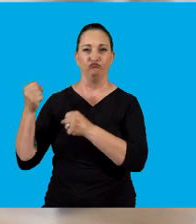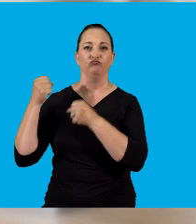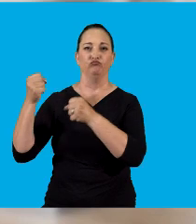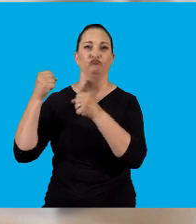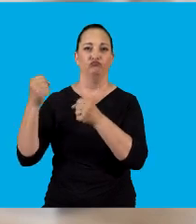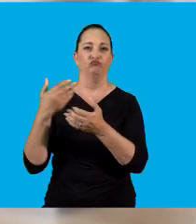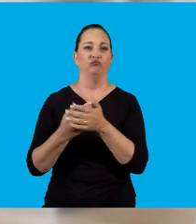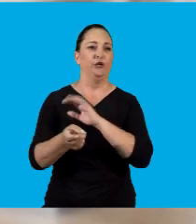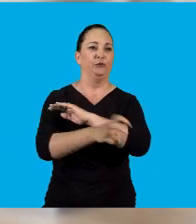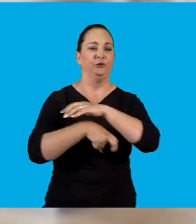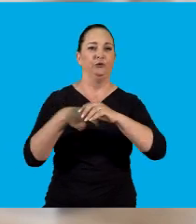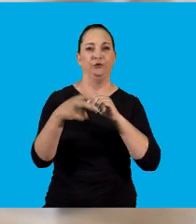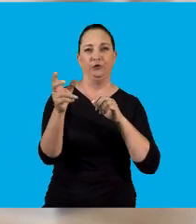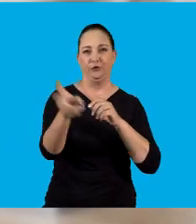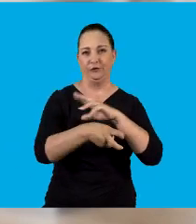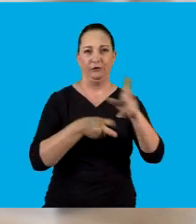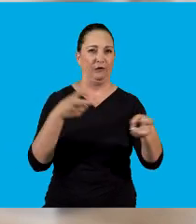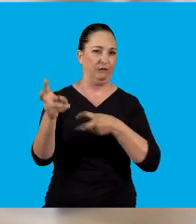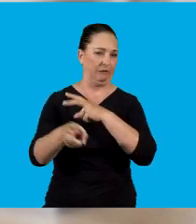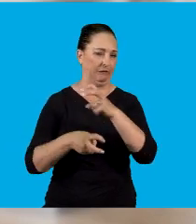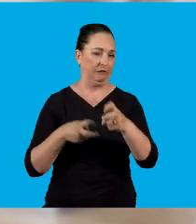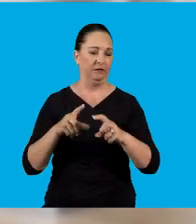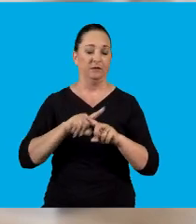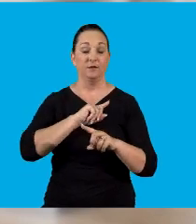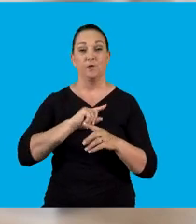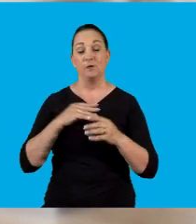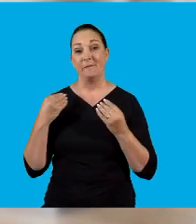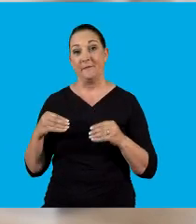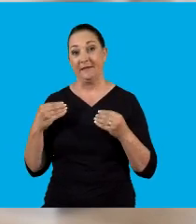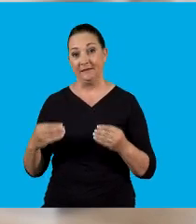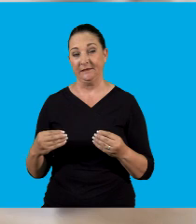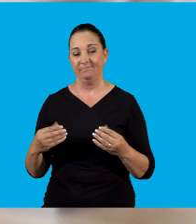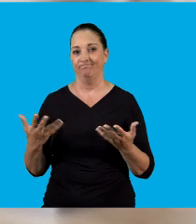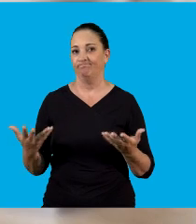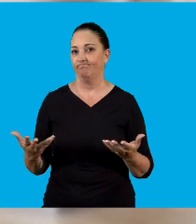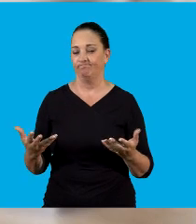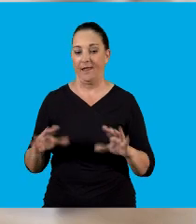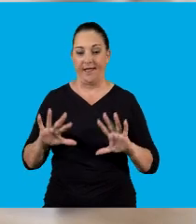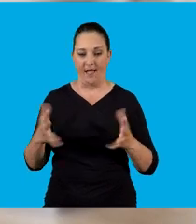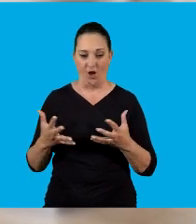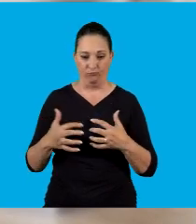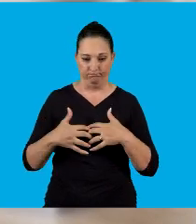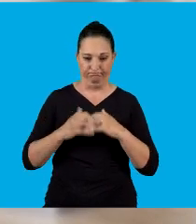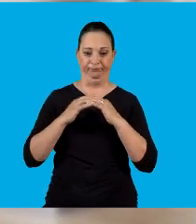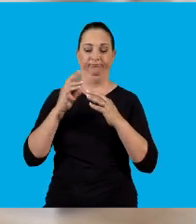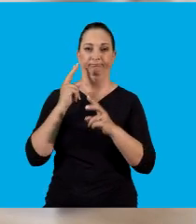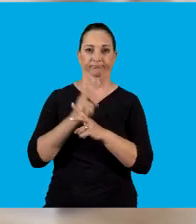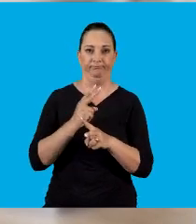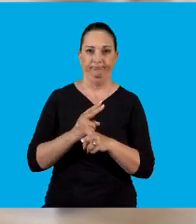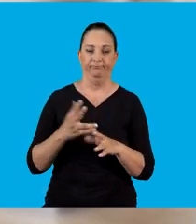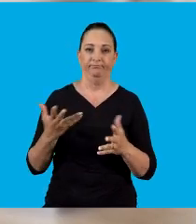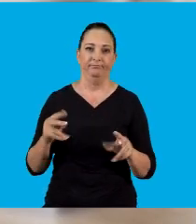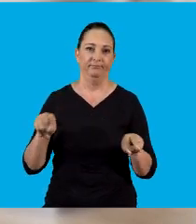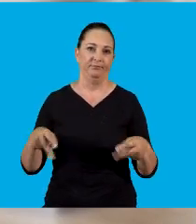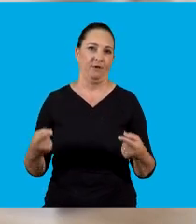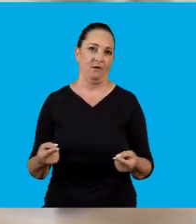focus and loot on businesses, not focusing on what they're striking for. So those businesses, they're unable to recover after strikes